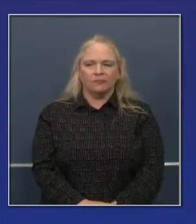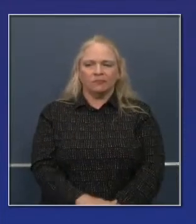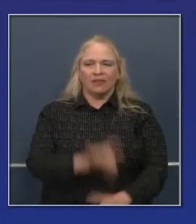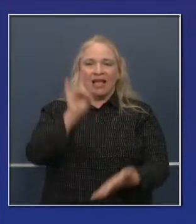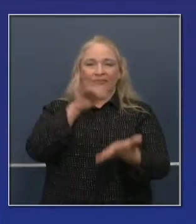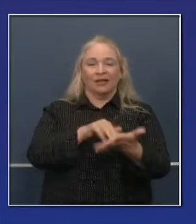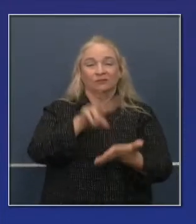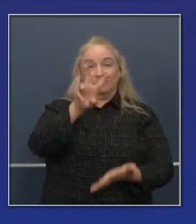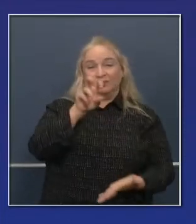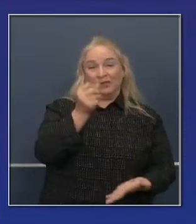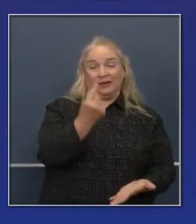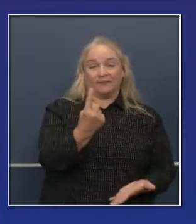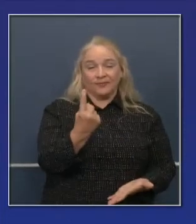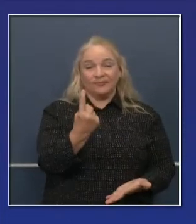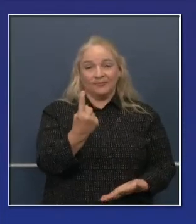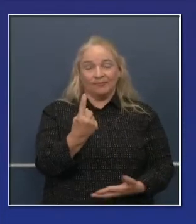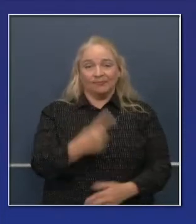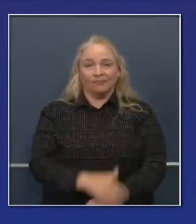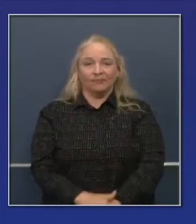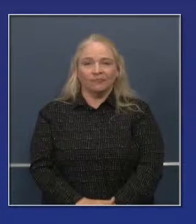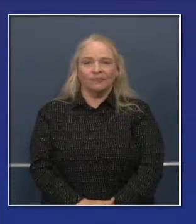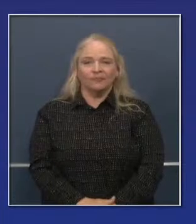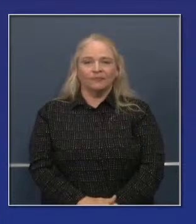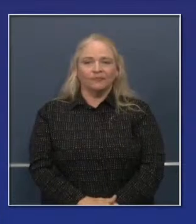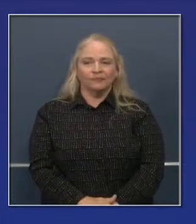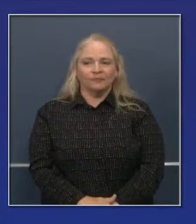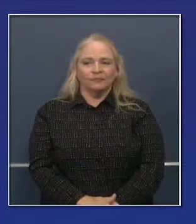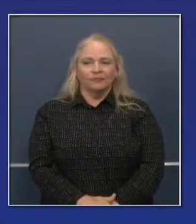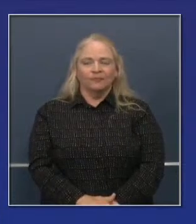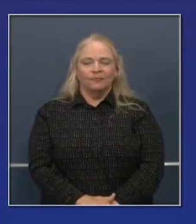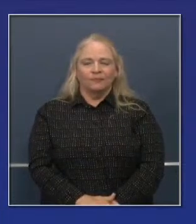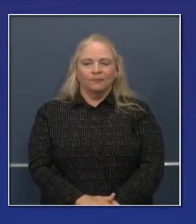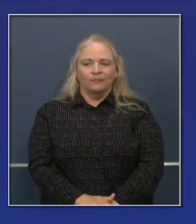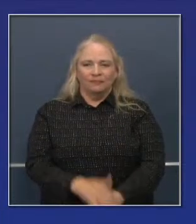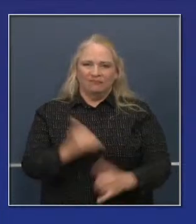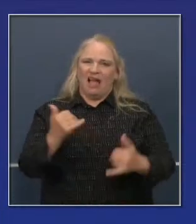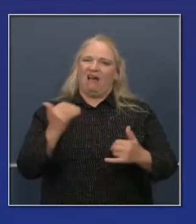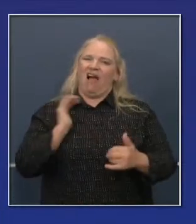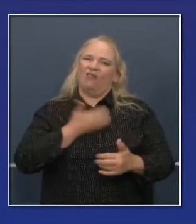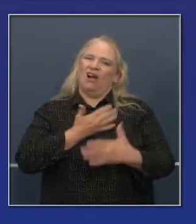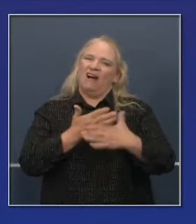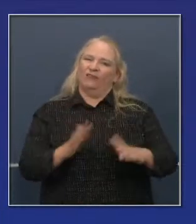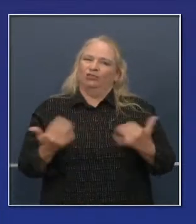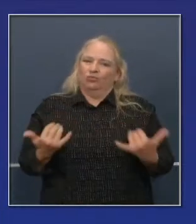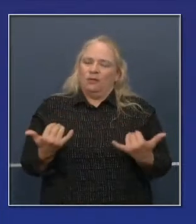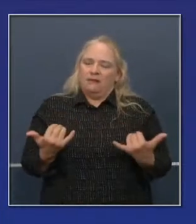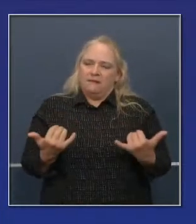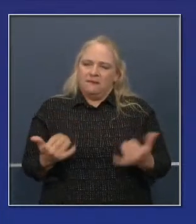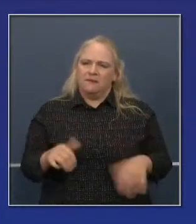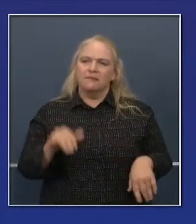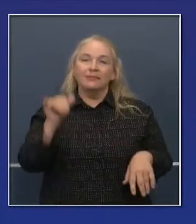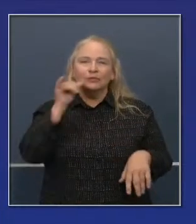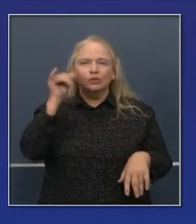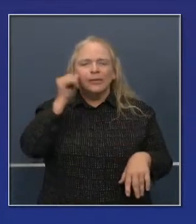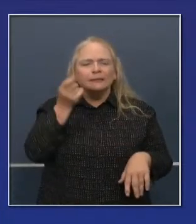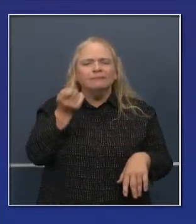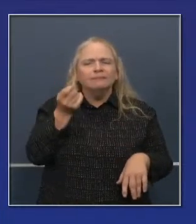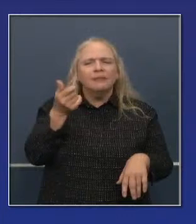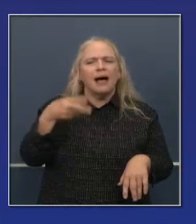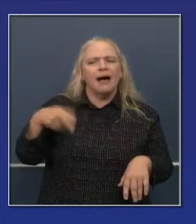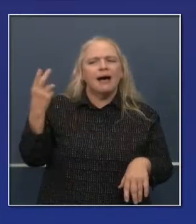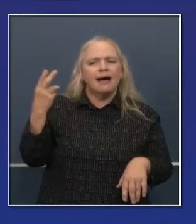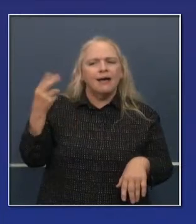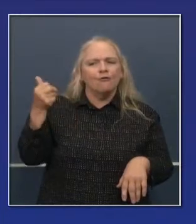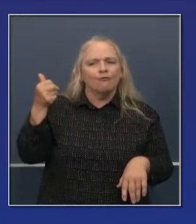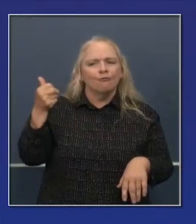or actually at 8,211. So yesterday, a little above the 7-day average. Last week